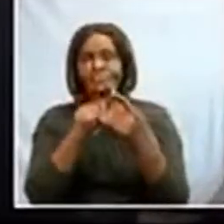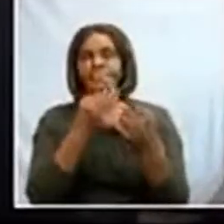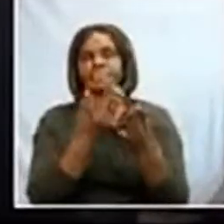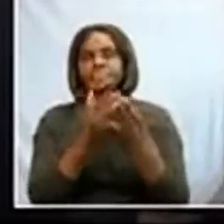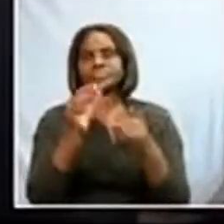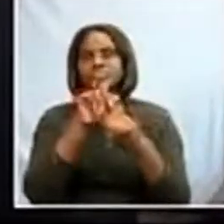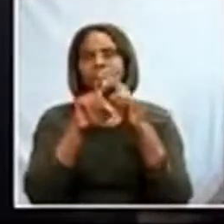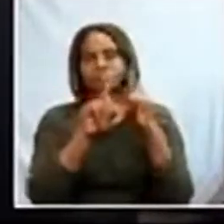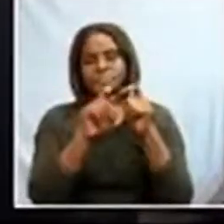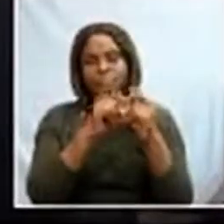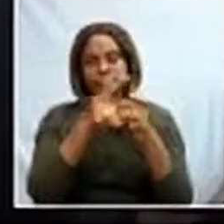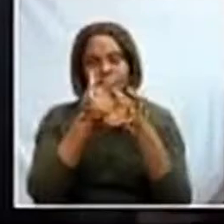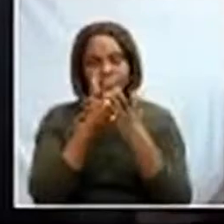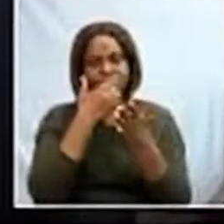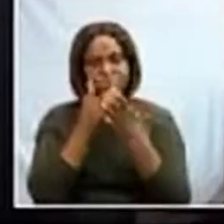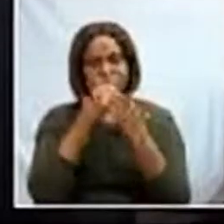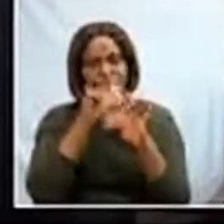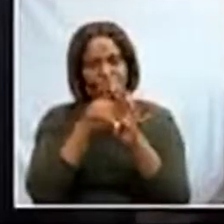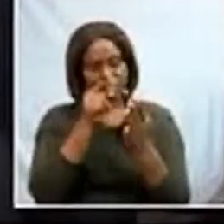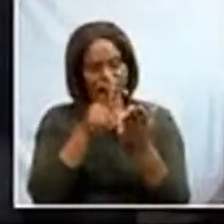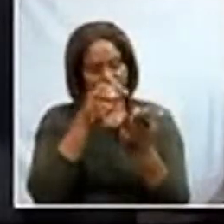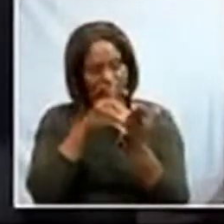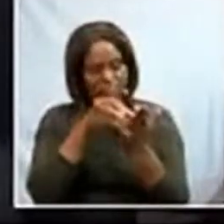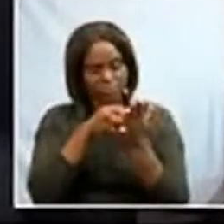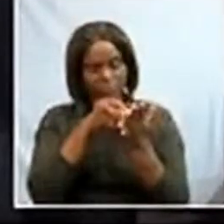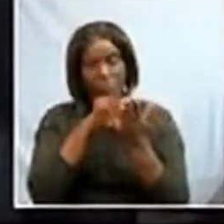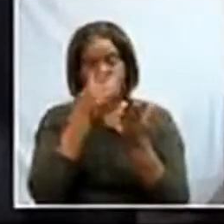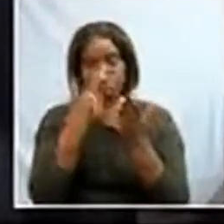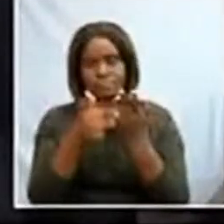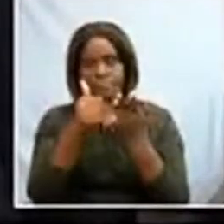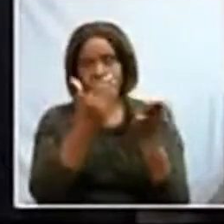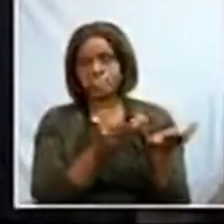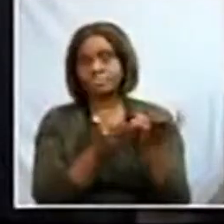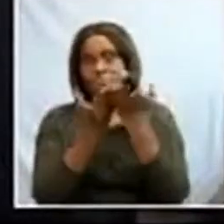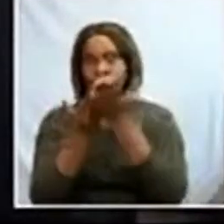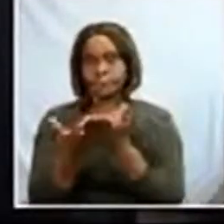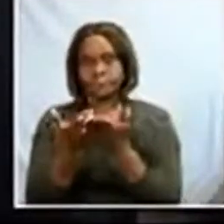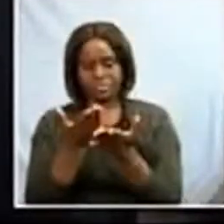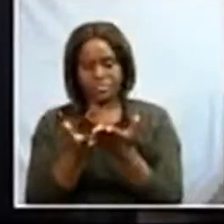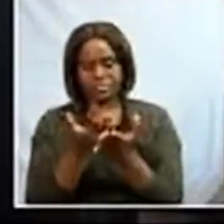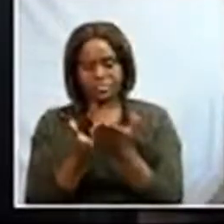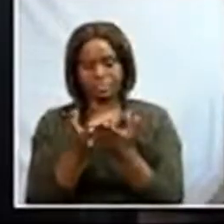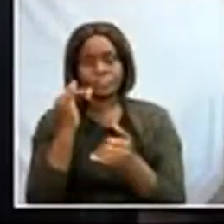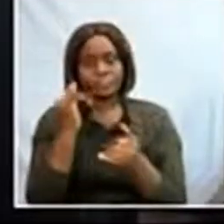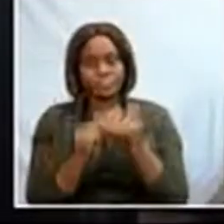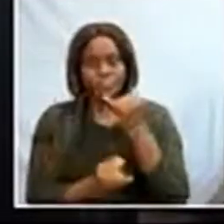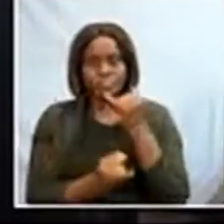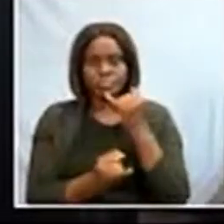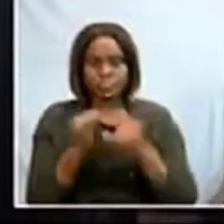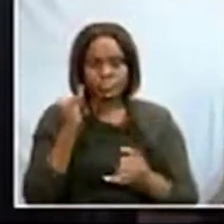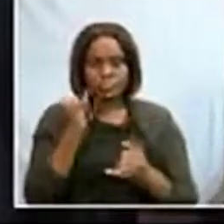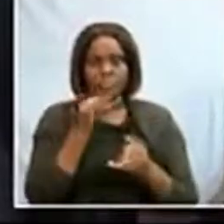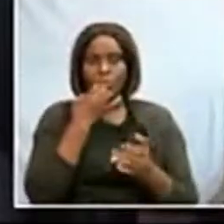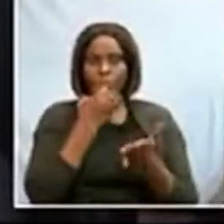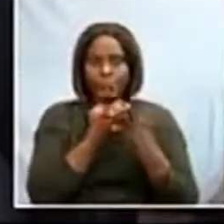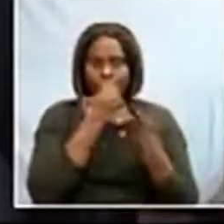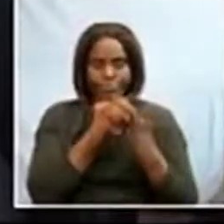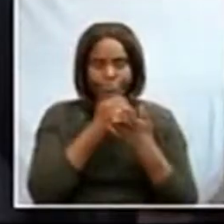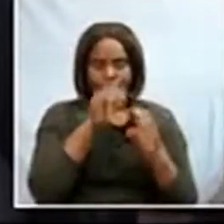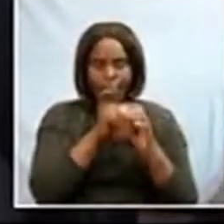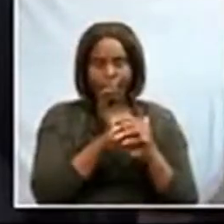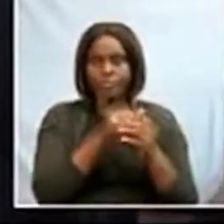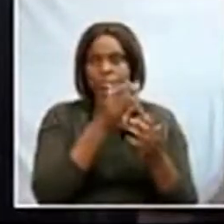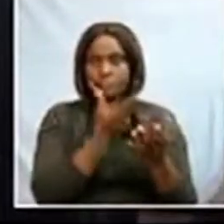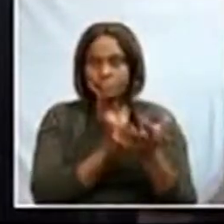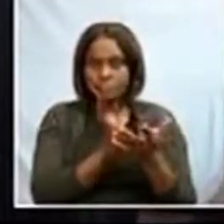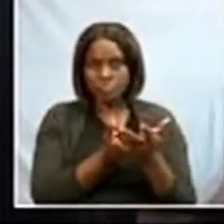question. So in this case, you are supposed to bring complete evidence on